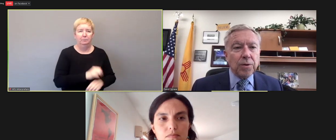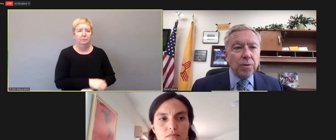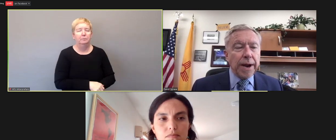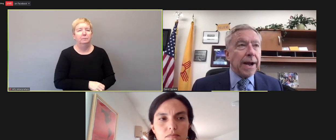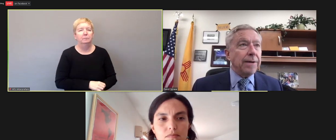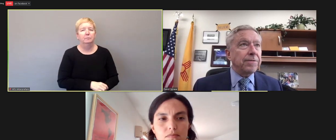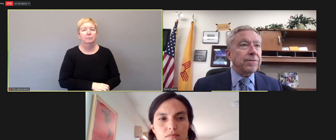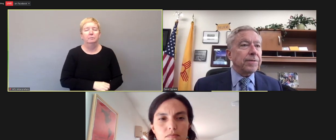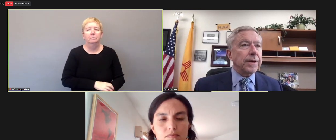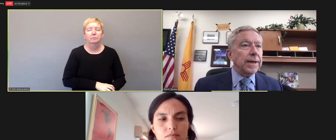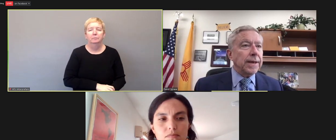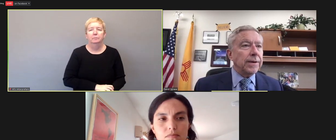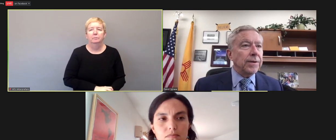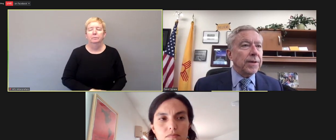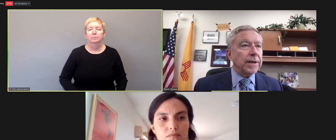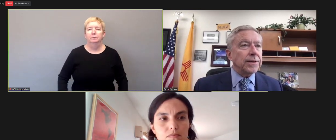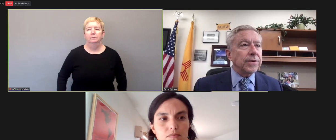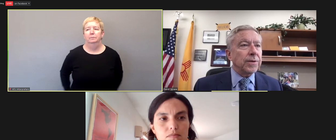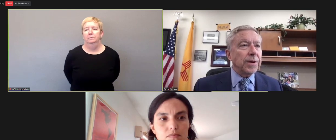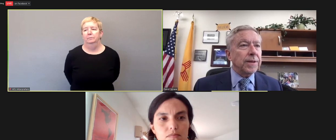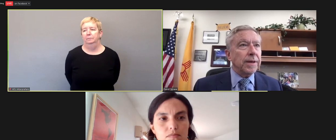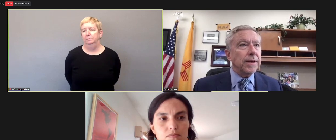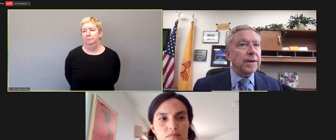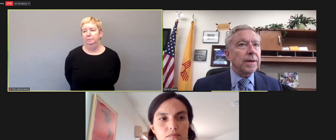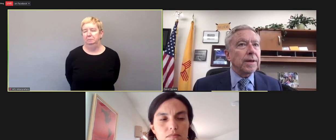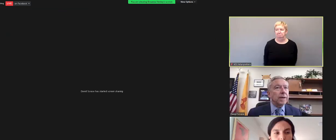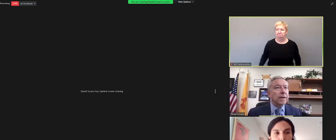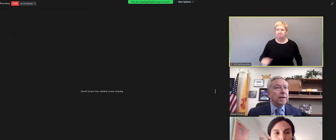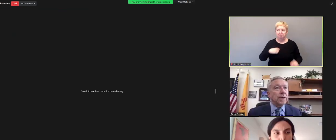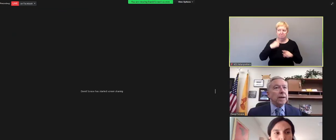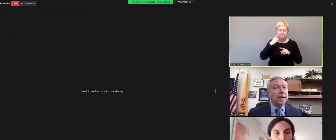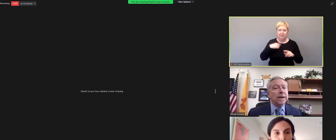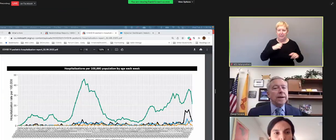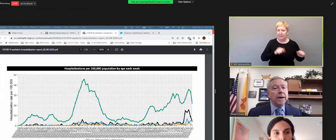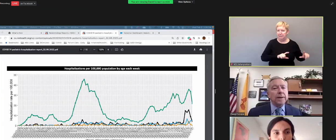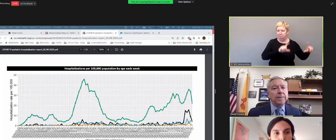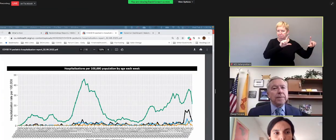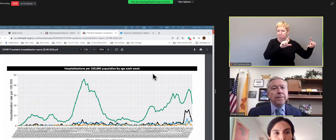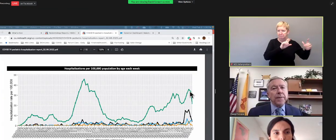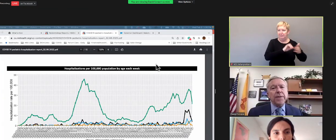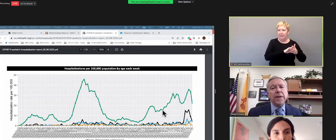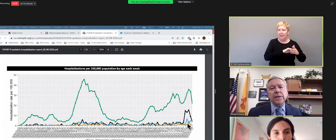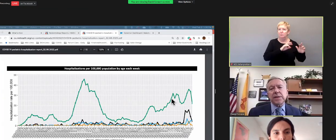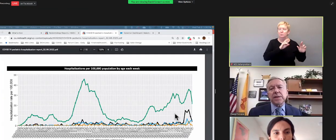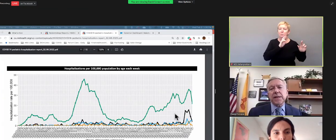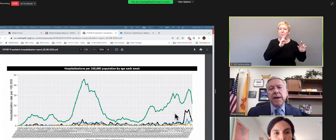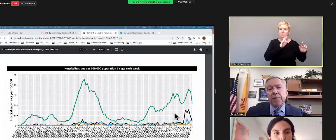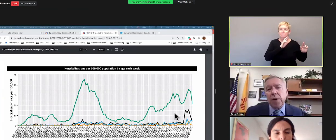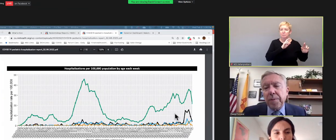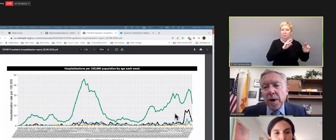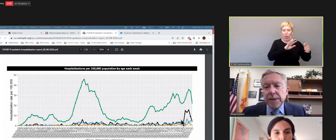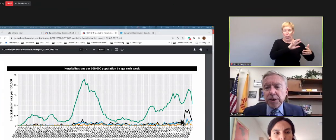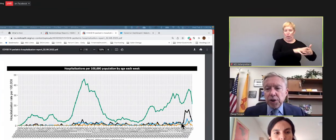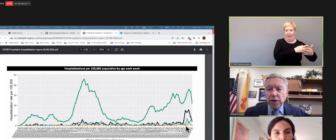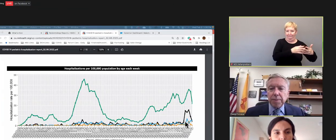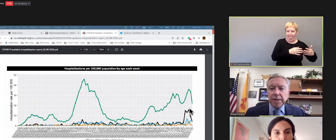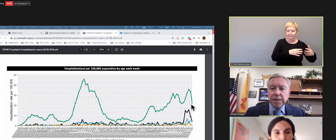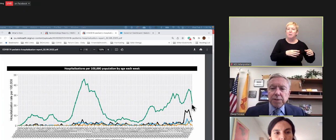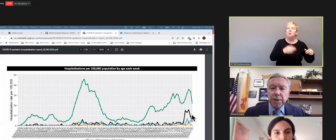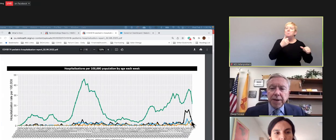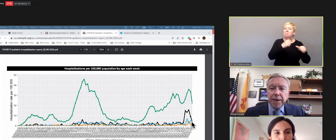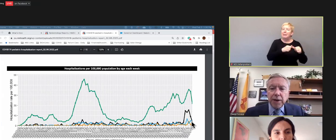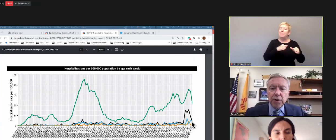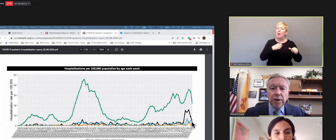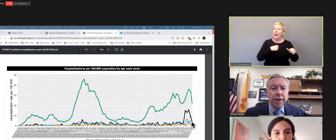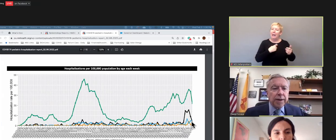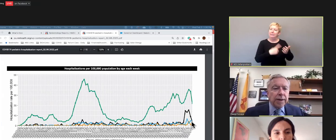that graph, and I can do that too, I think. And I think this is the slide where I paused and talked about this